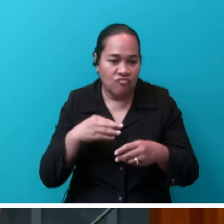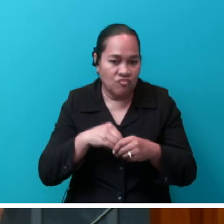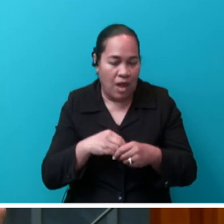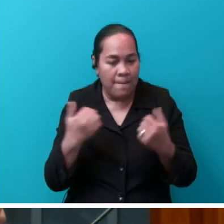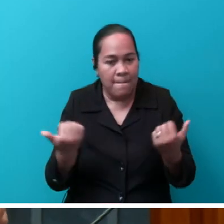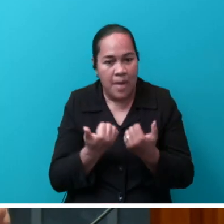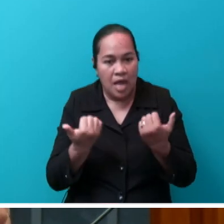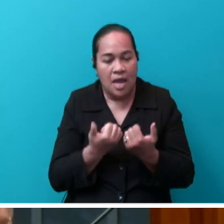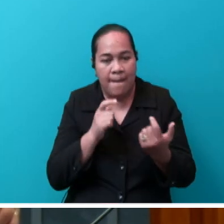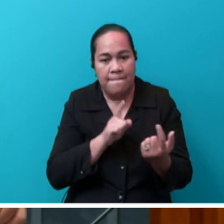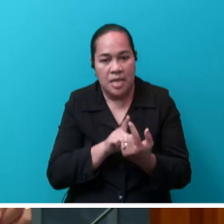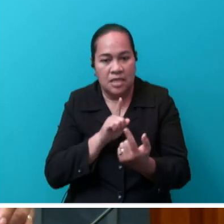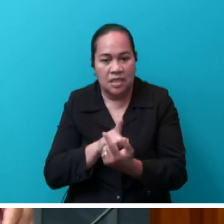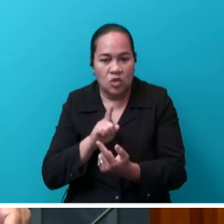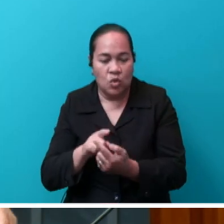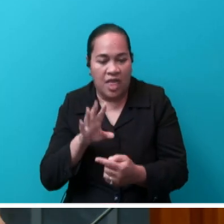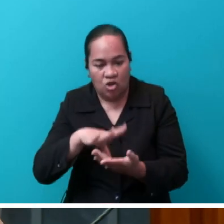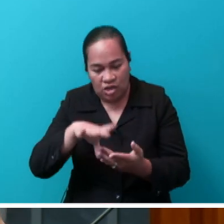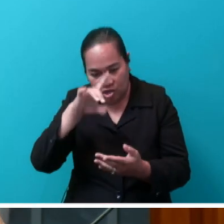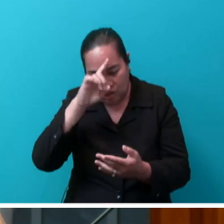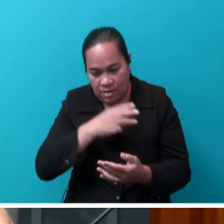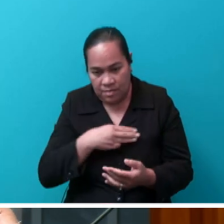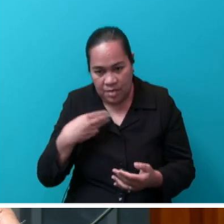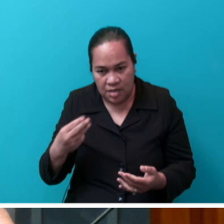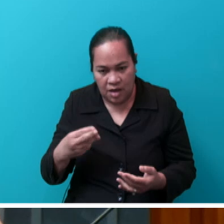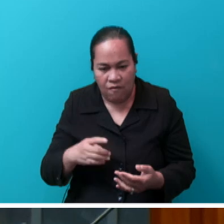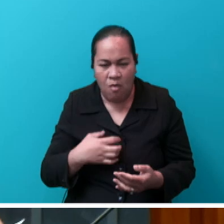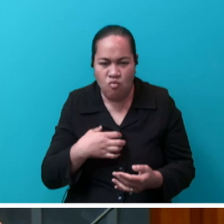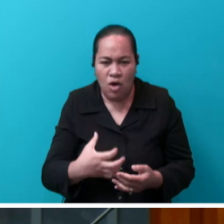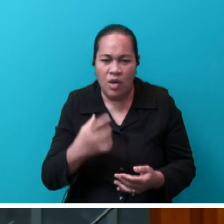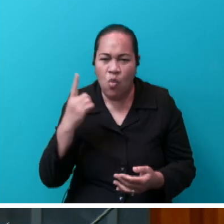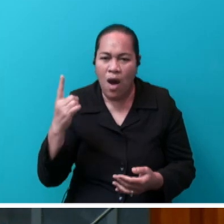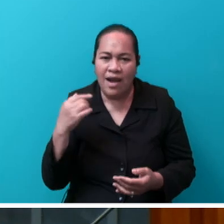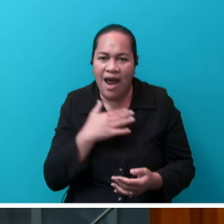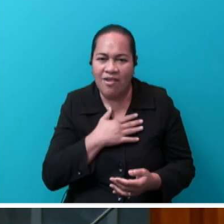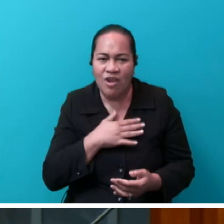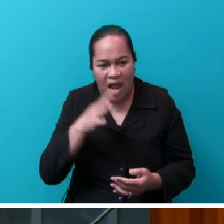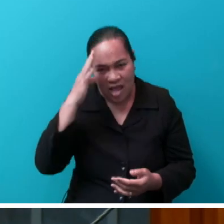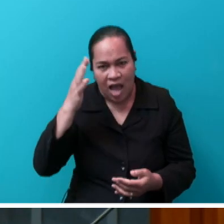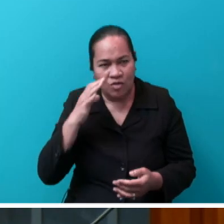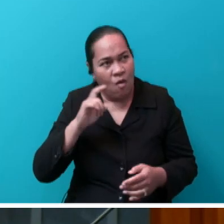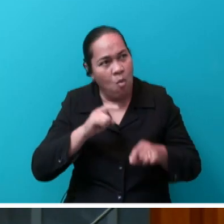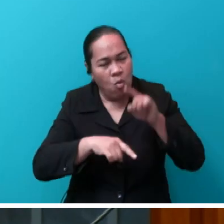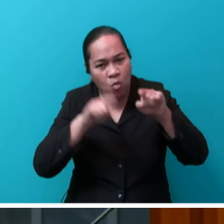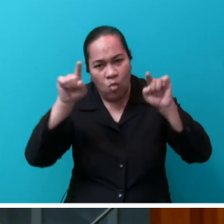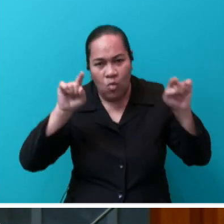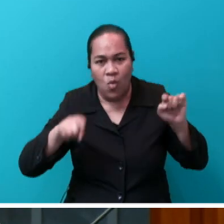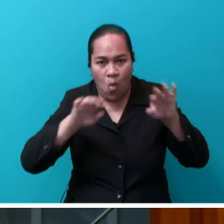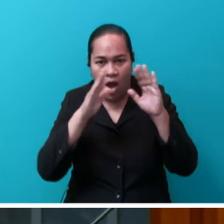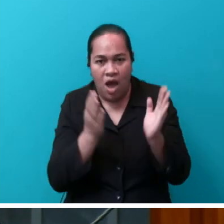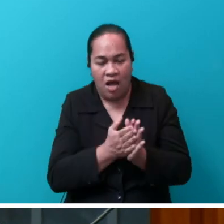meetings with the education ministers from more than 100 countries around the world. And as part of the